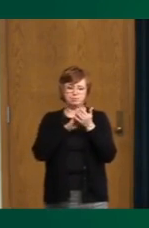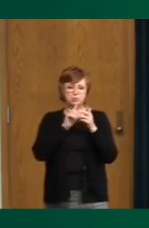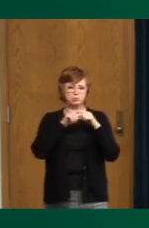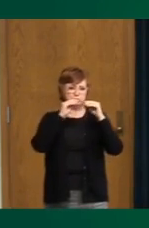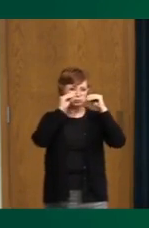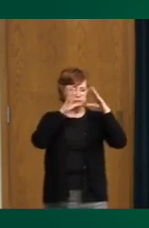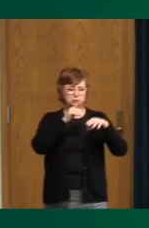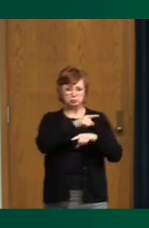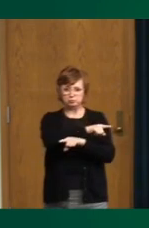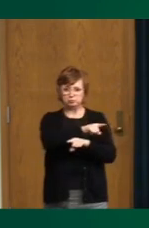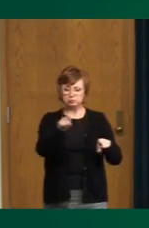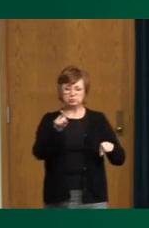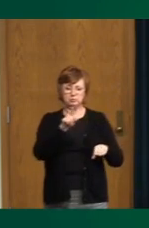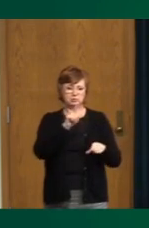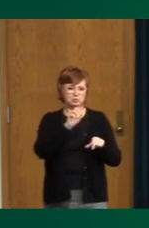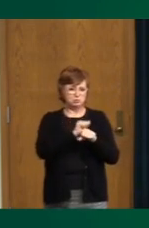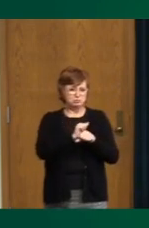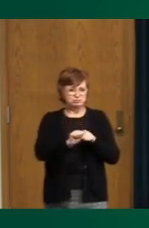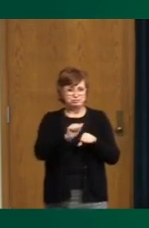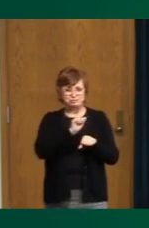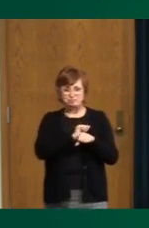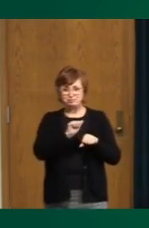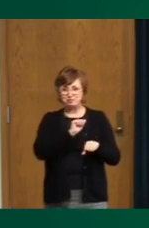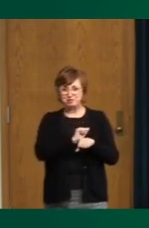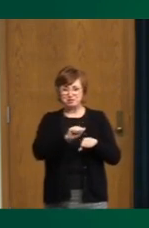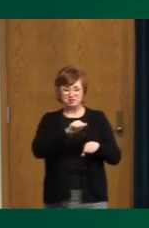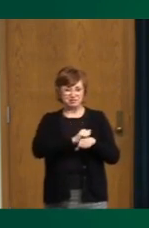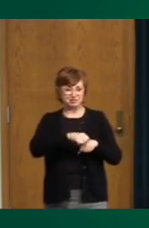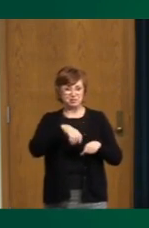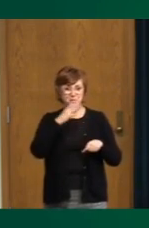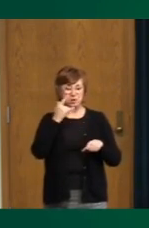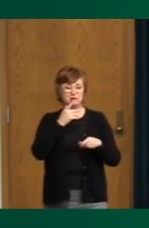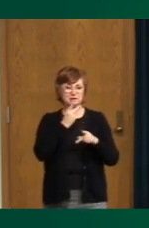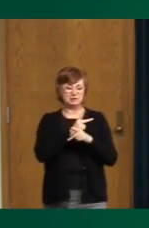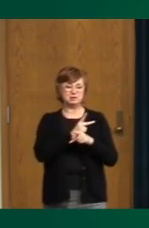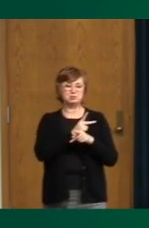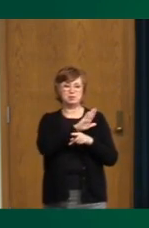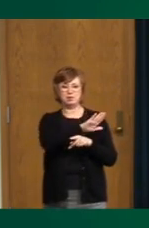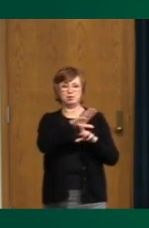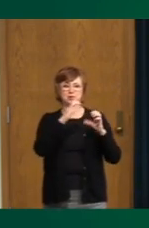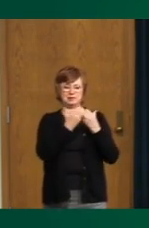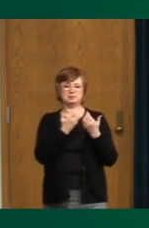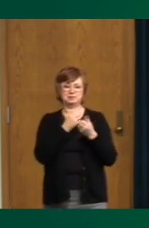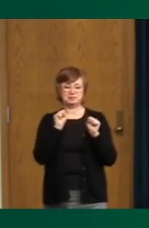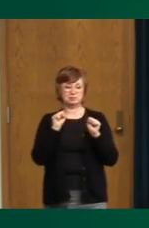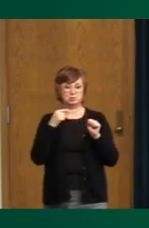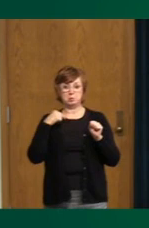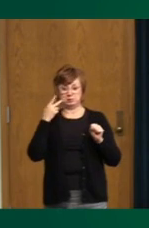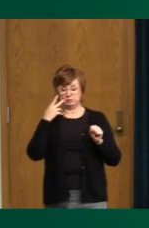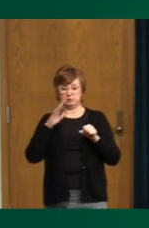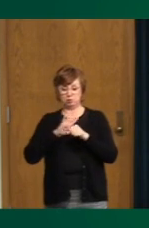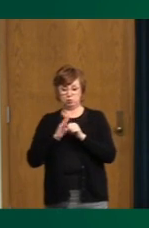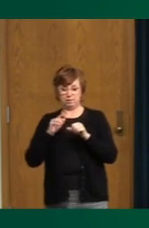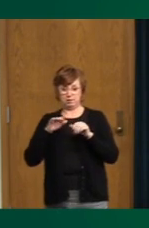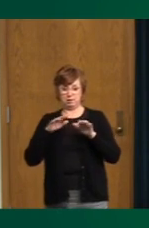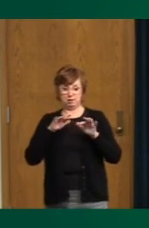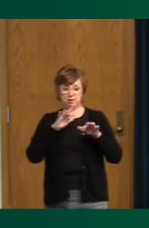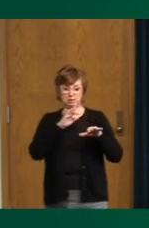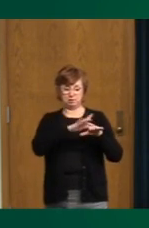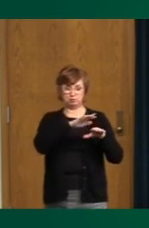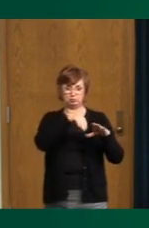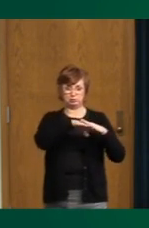effort that they are making in their classrooms to ensure that they are safe. We are seeing COVID come into our schools. We aren't